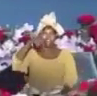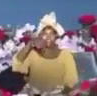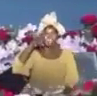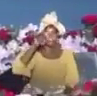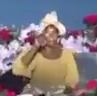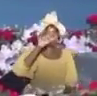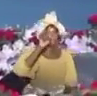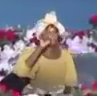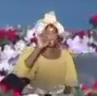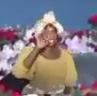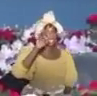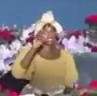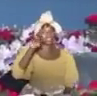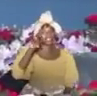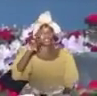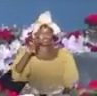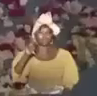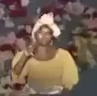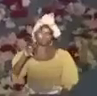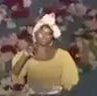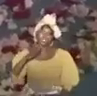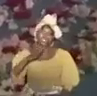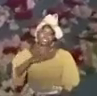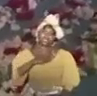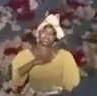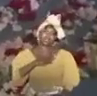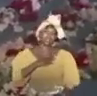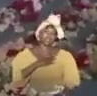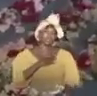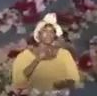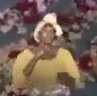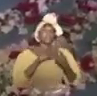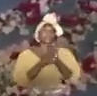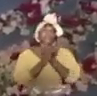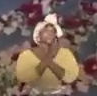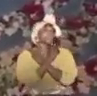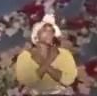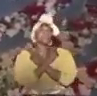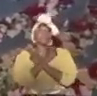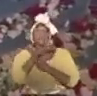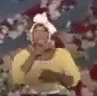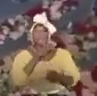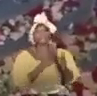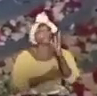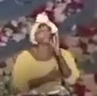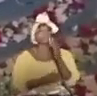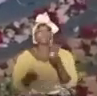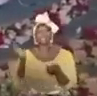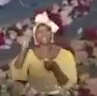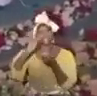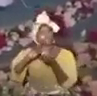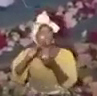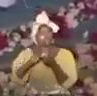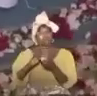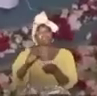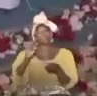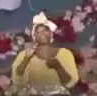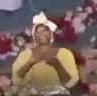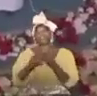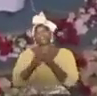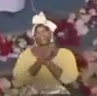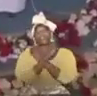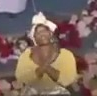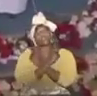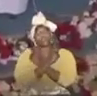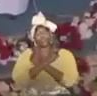To love you more than money, to love you more than titles, to love you more